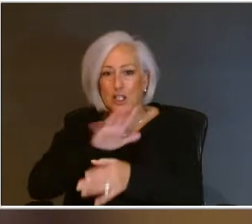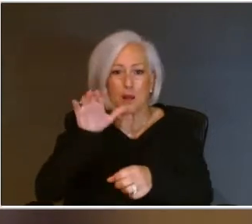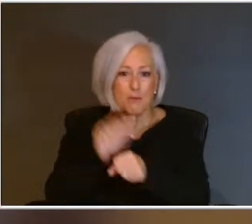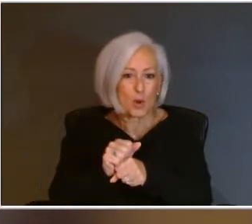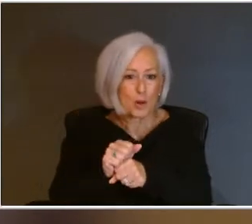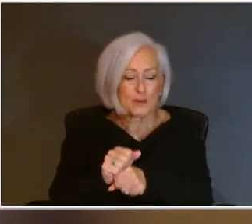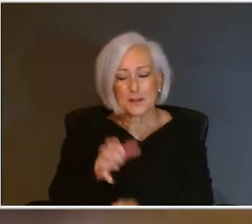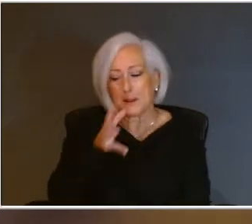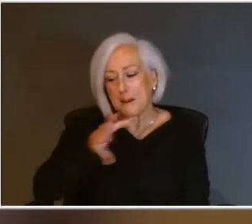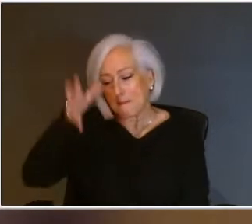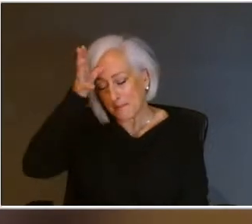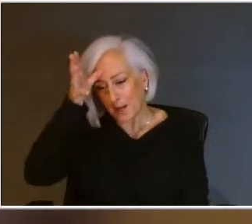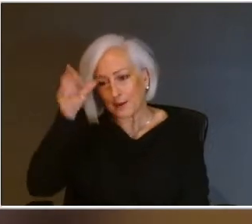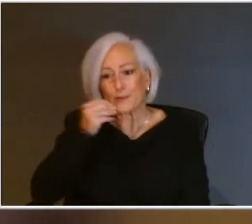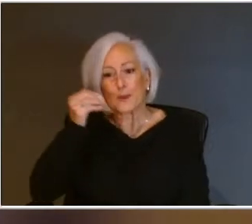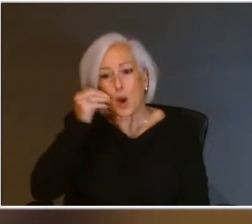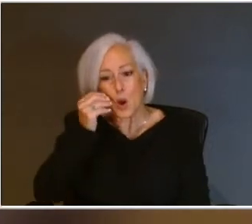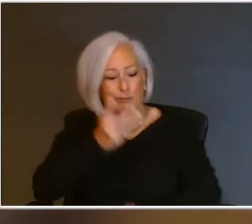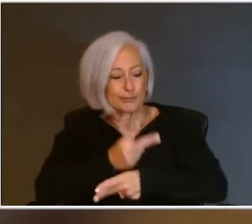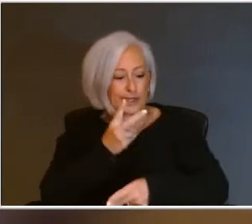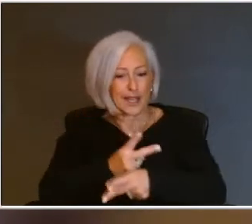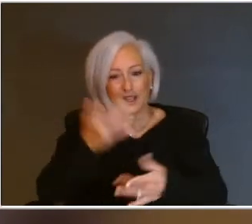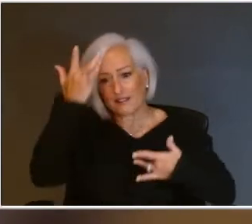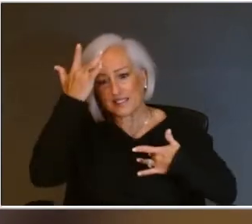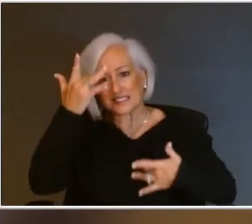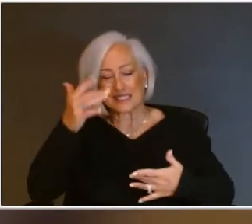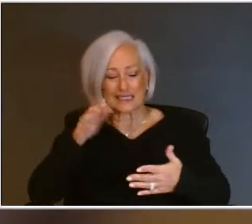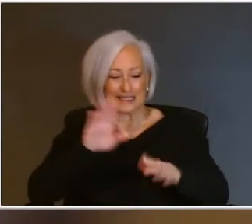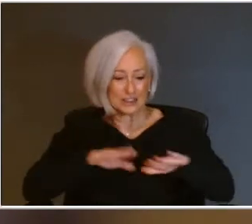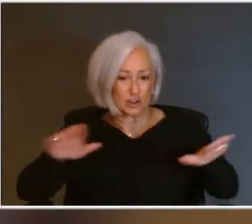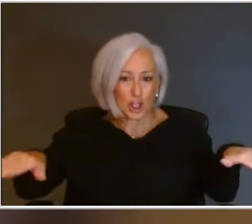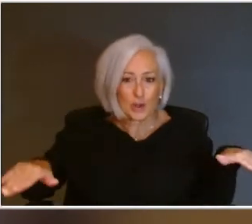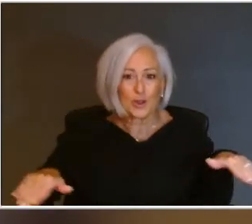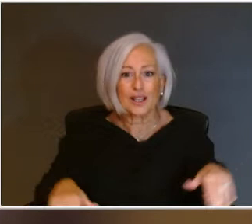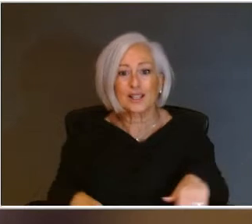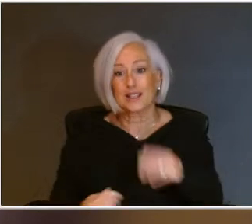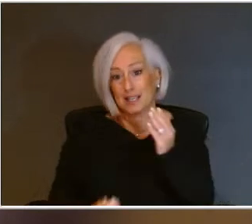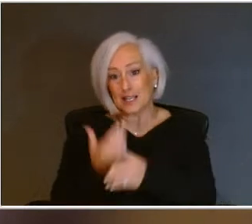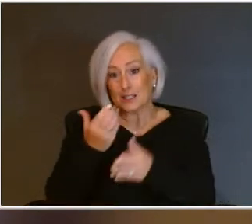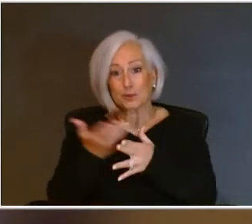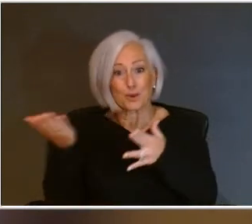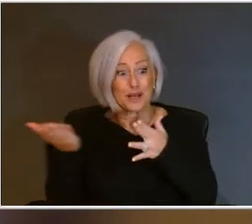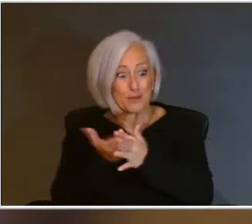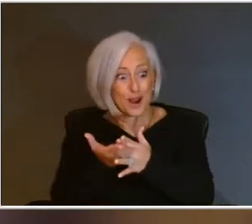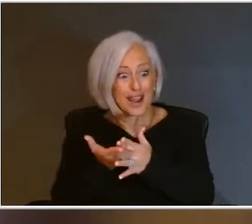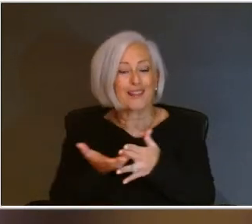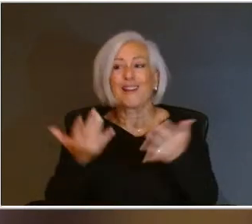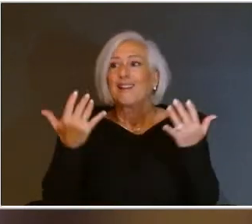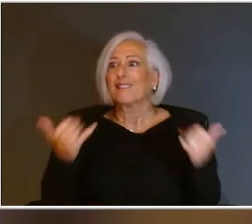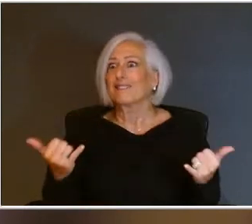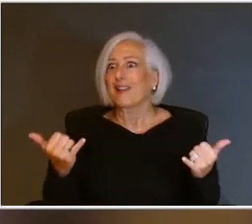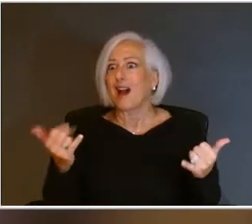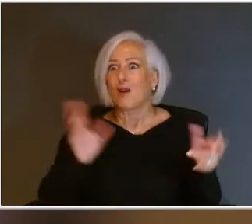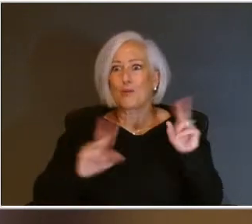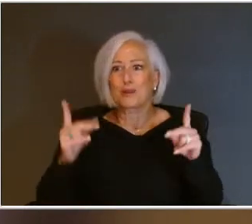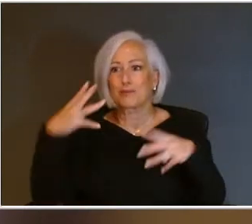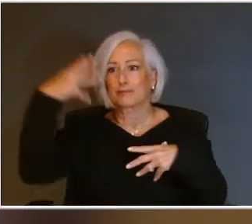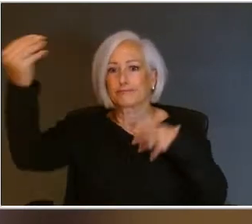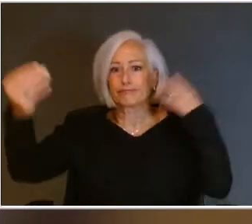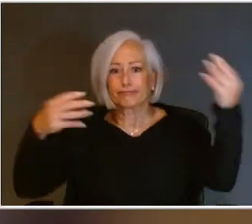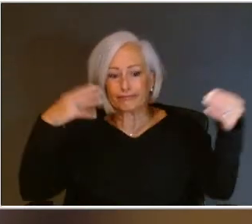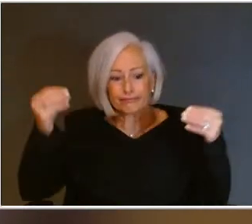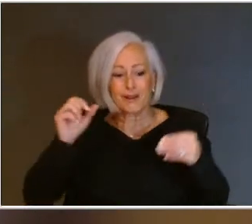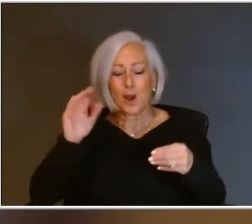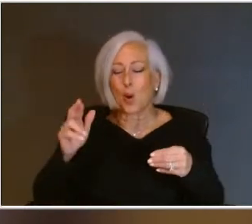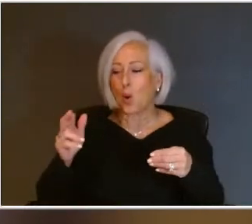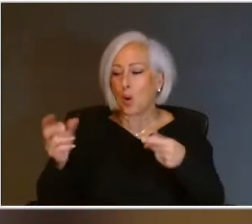kids. Also, spring break is here, so parents are now at home with not sick kids. They're at home trying to manage their kiddos on